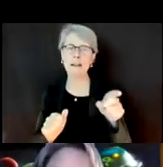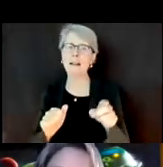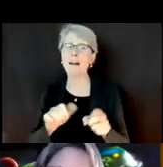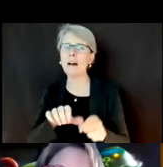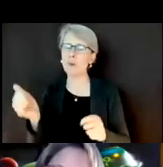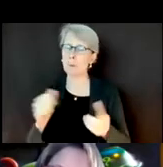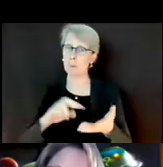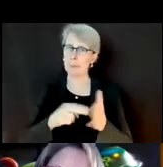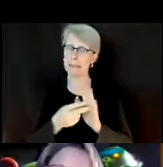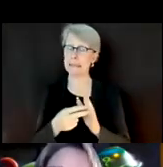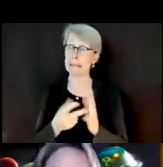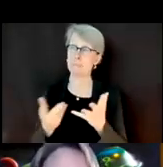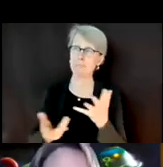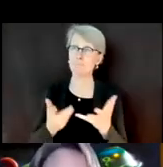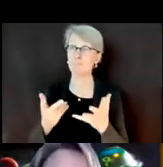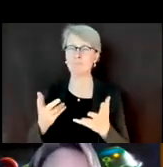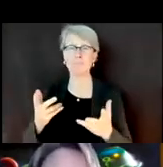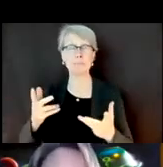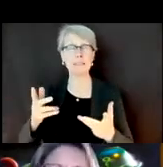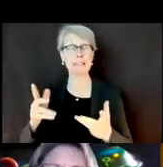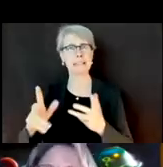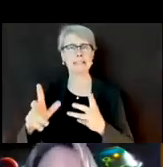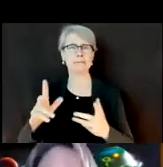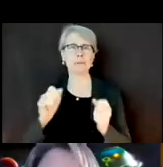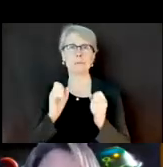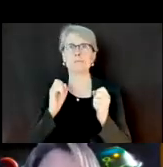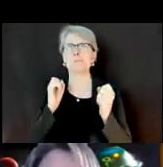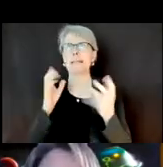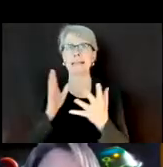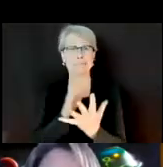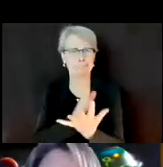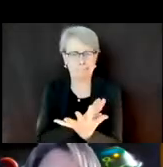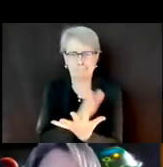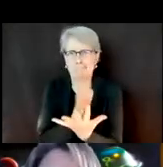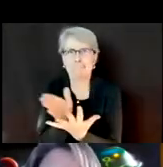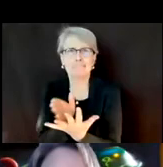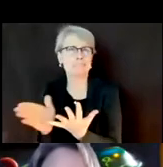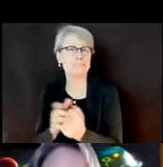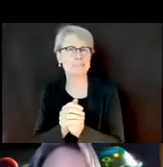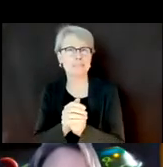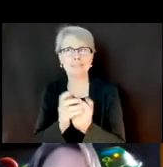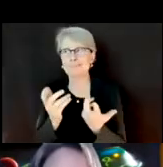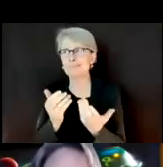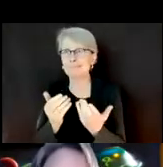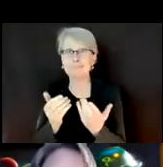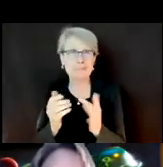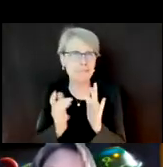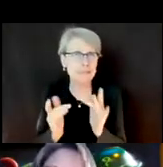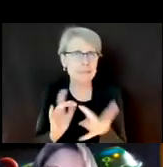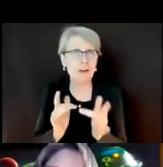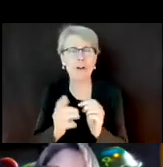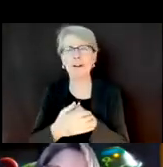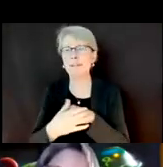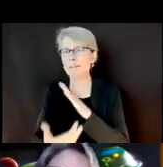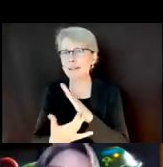discoverability kind of on a sliding scale, because there's many different ways that we can learn about new things online that sort of